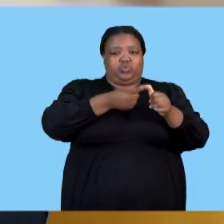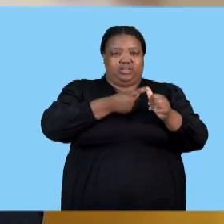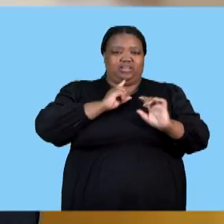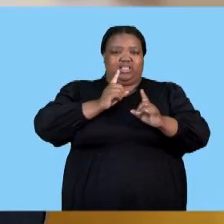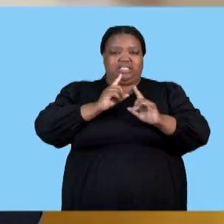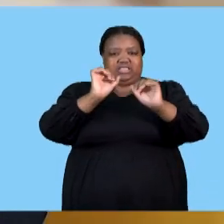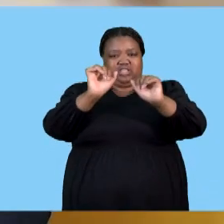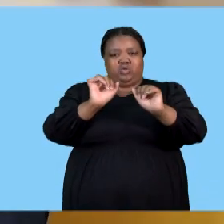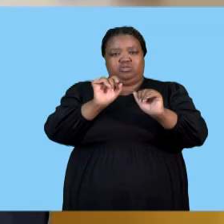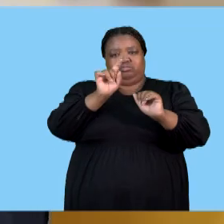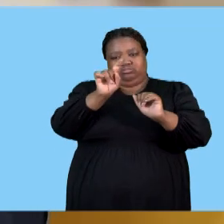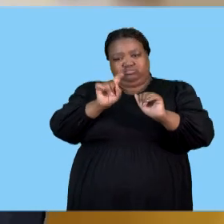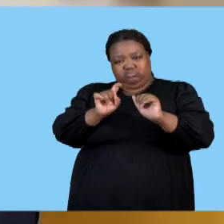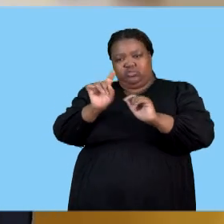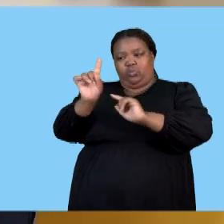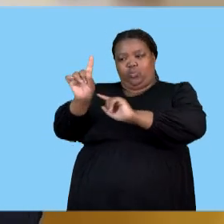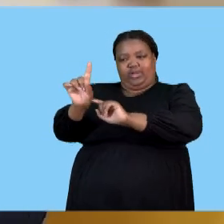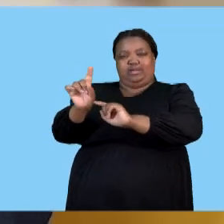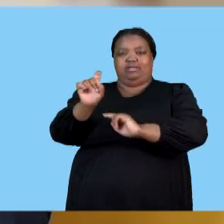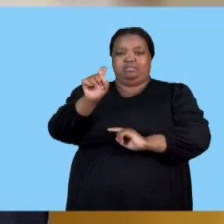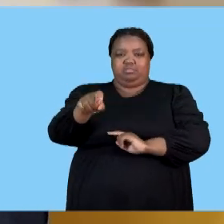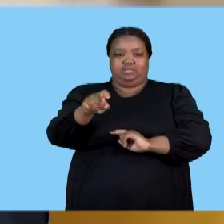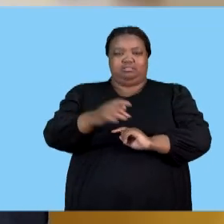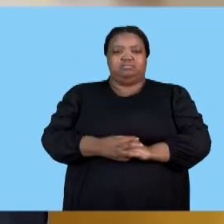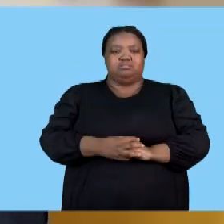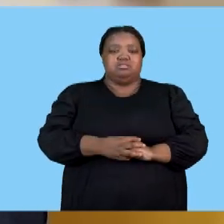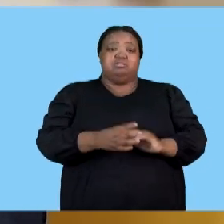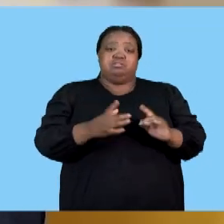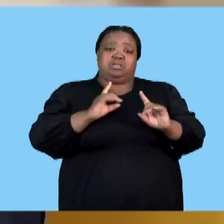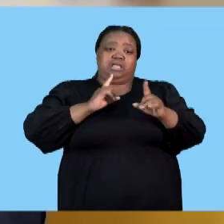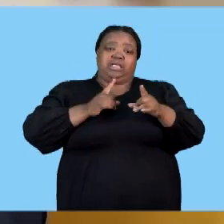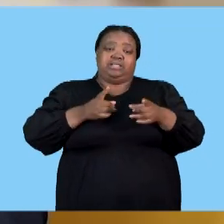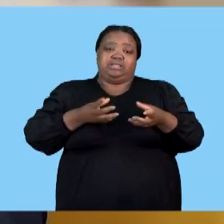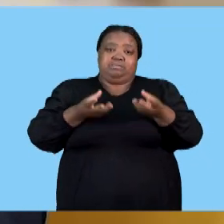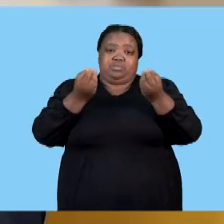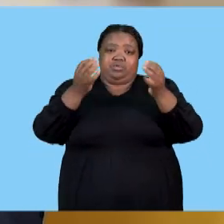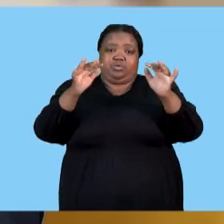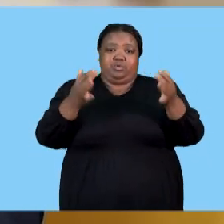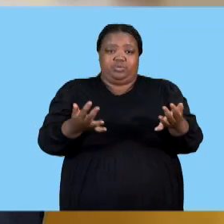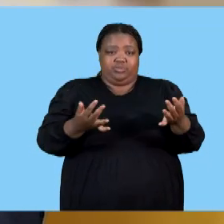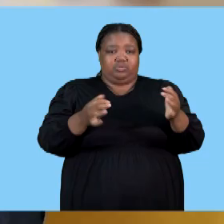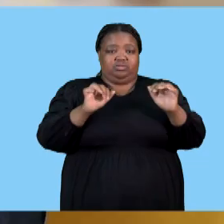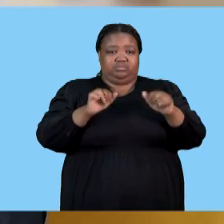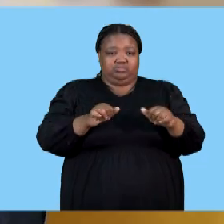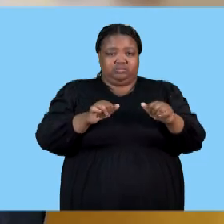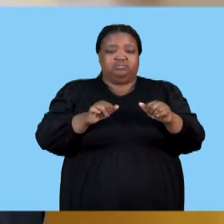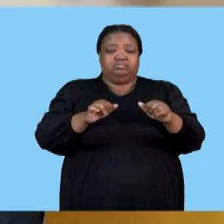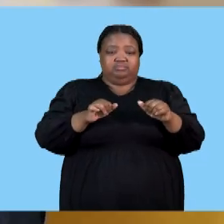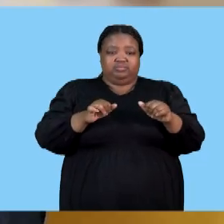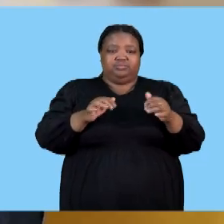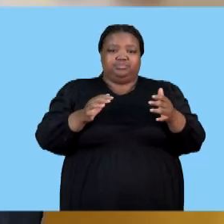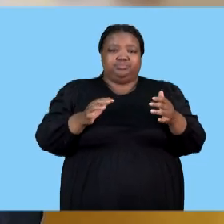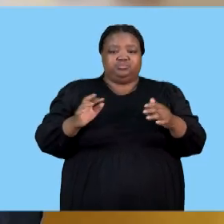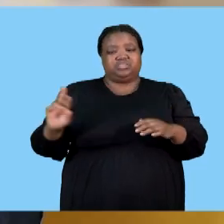be as to 1. And for you to get that kind of an answer, you must divide everything by what will